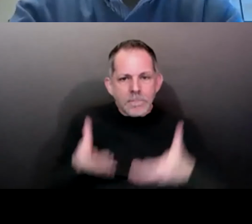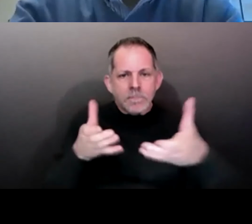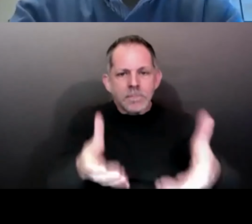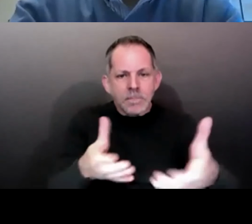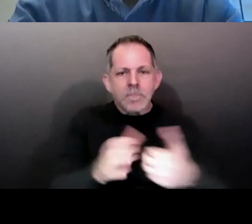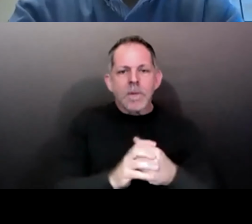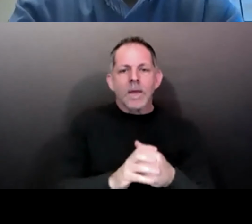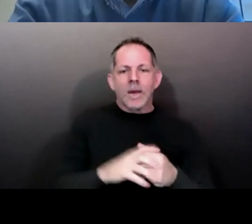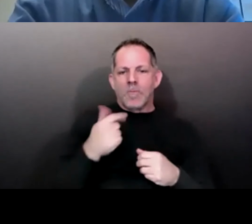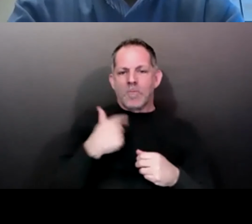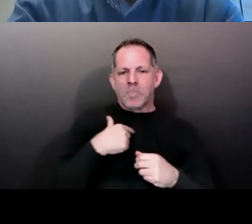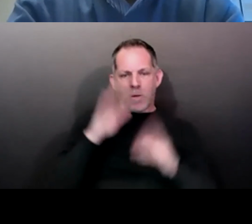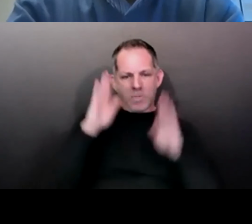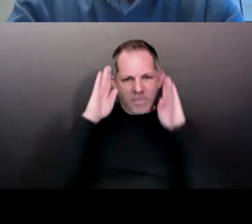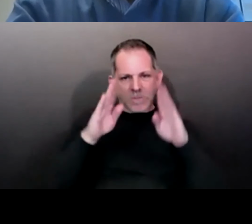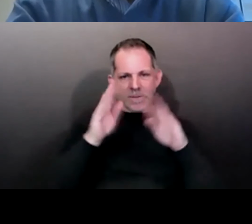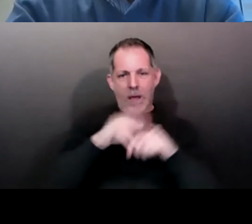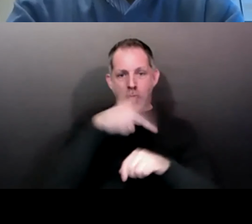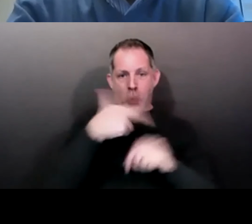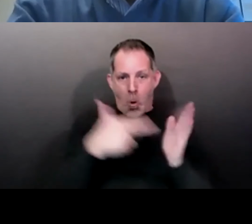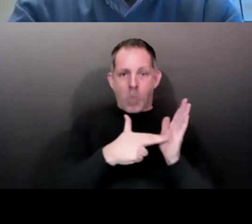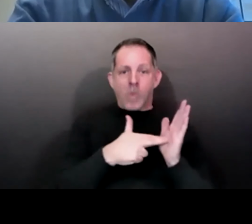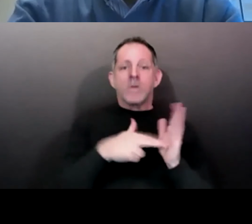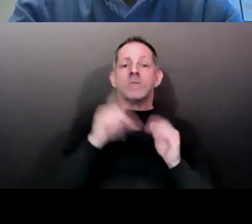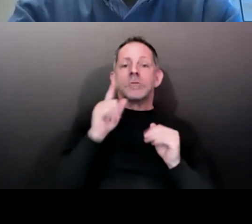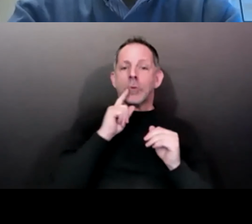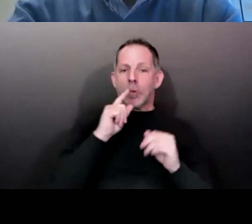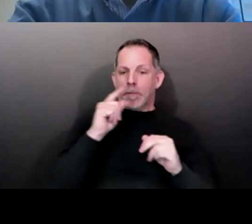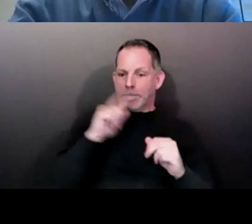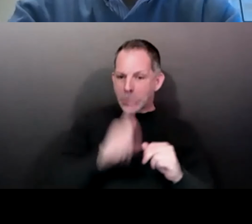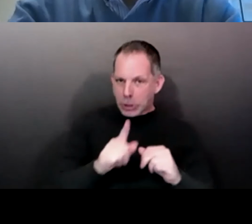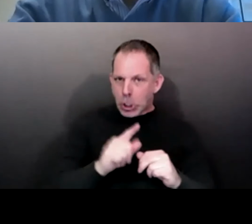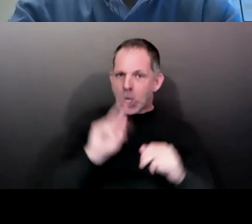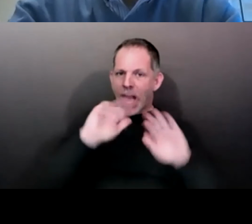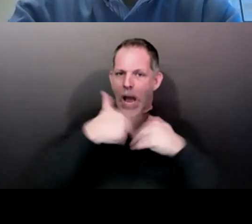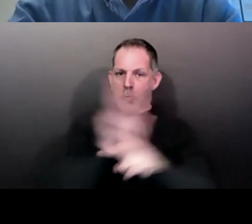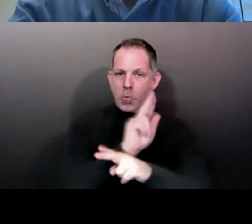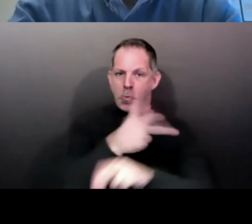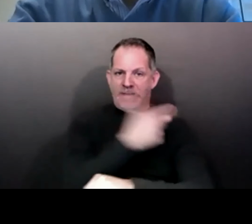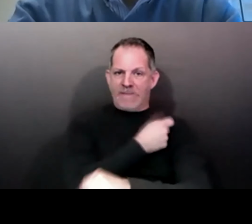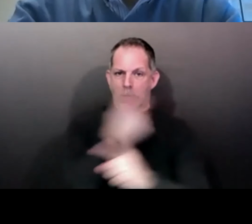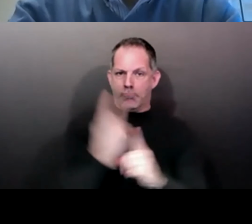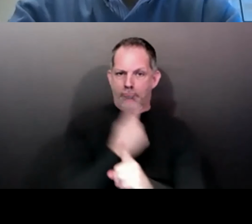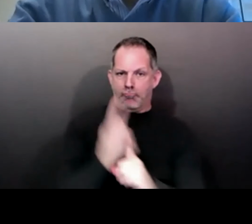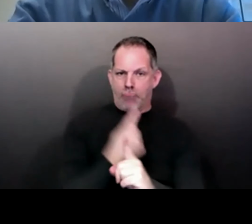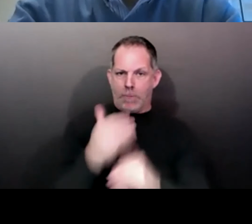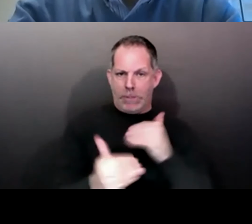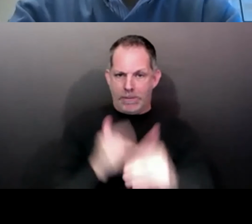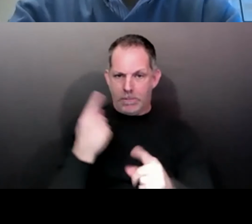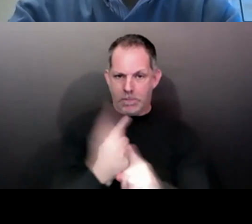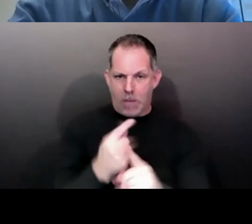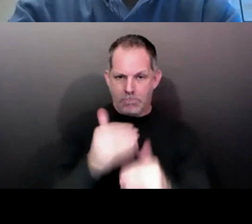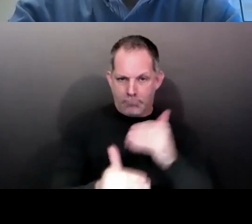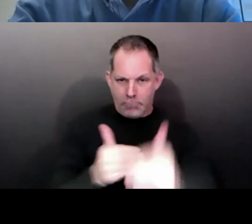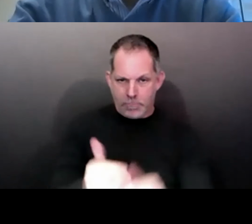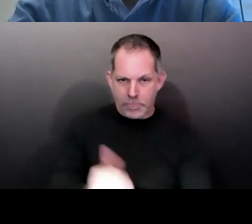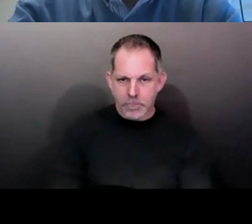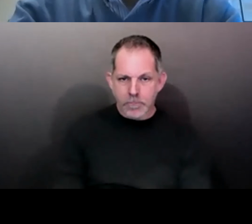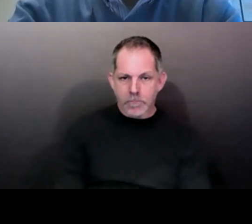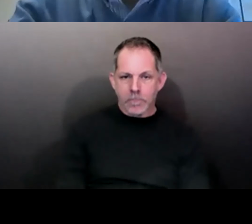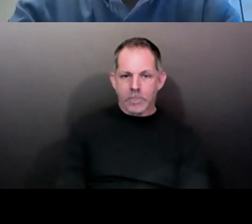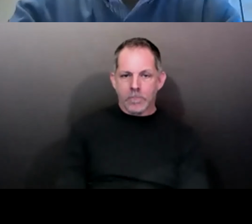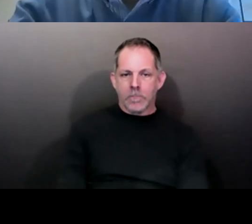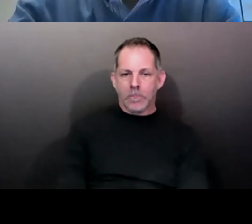those vaccines are being used appropriately. However, we don't generally supervise the 90 plus healthcare providers